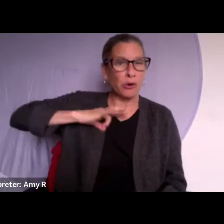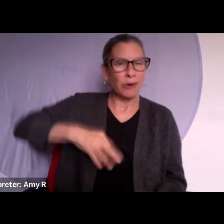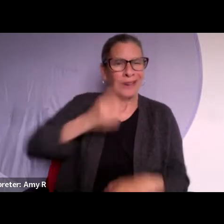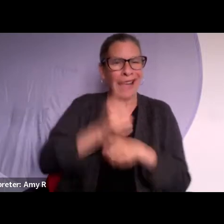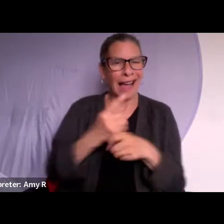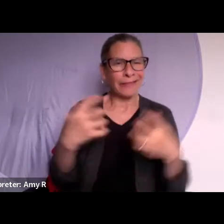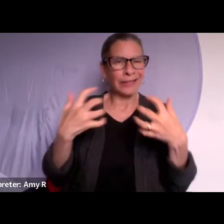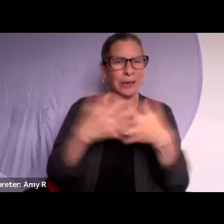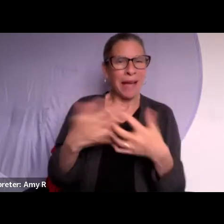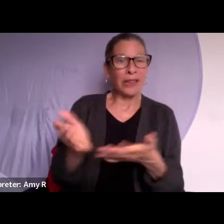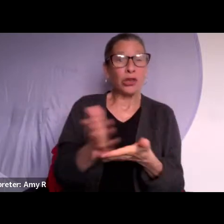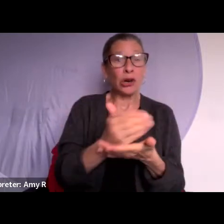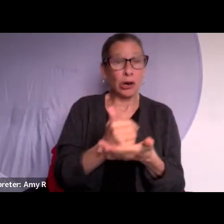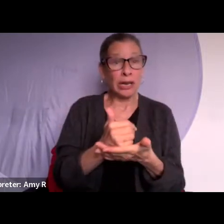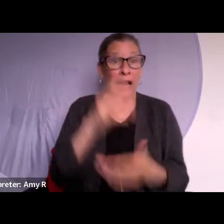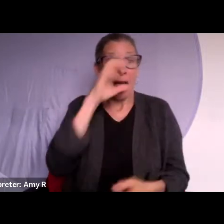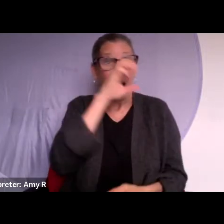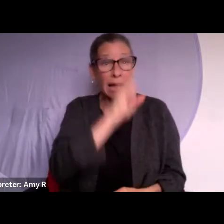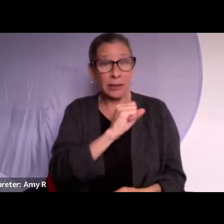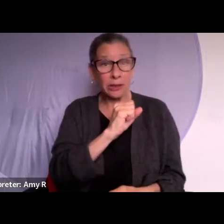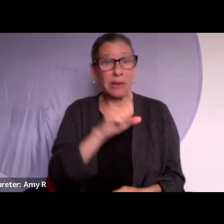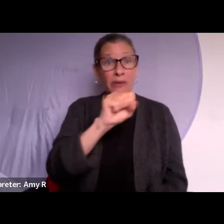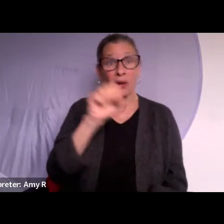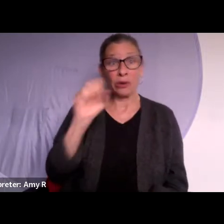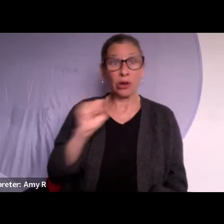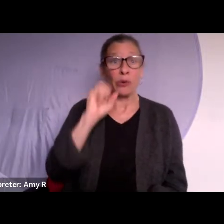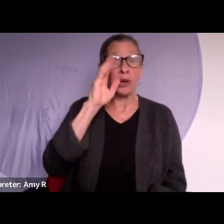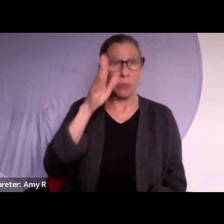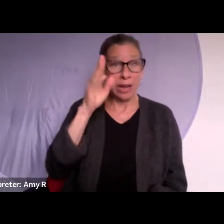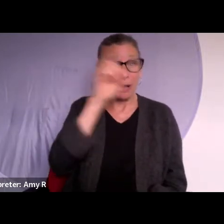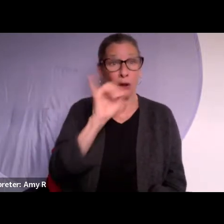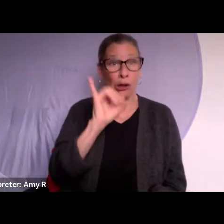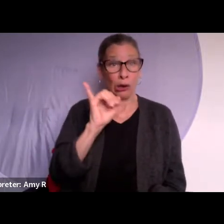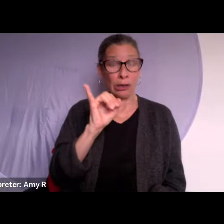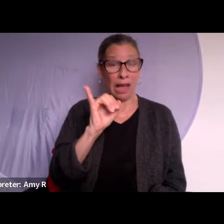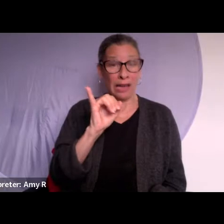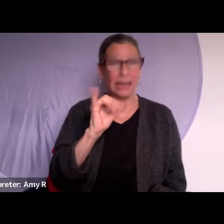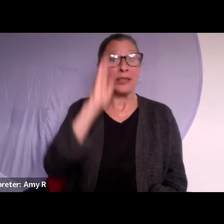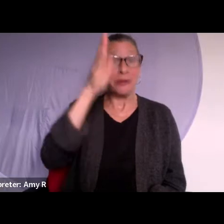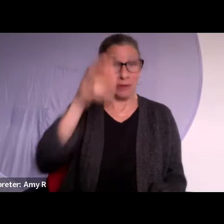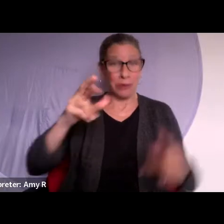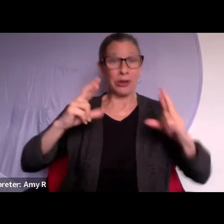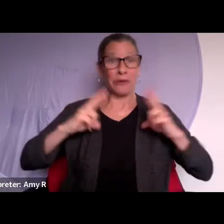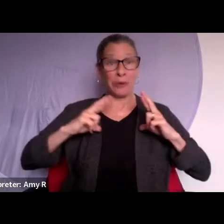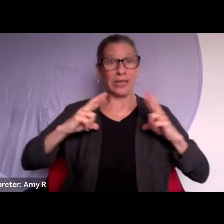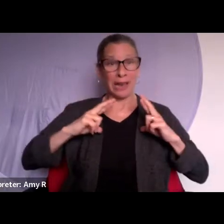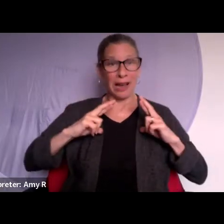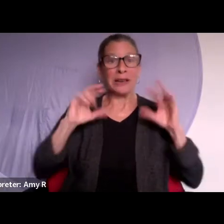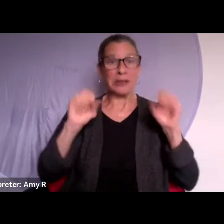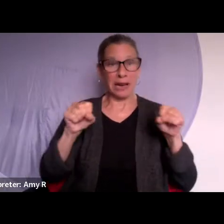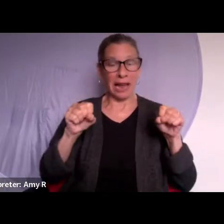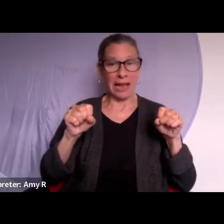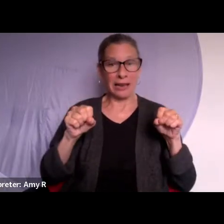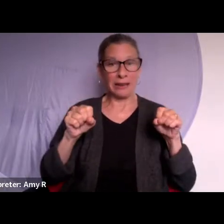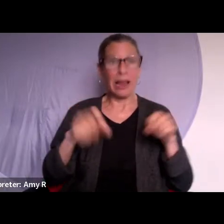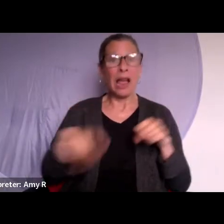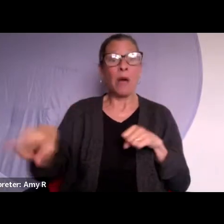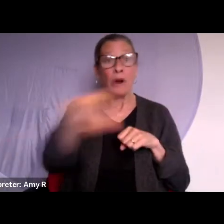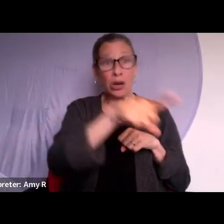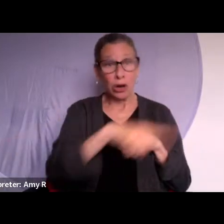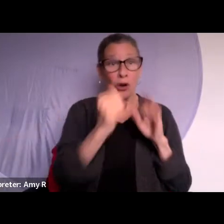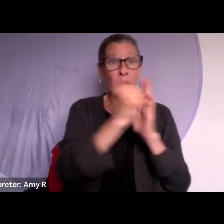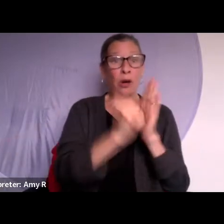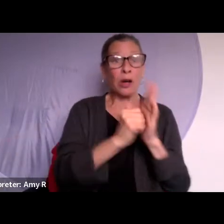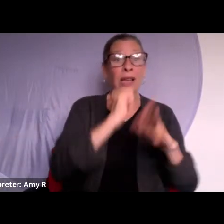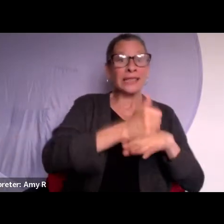earnings, and you can get an estimate of what your Social Security benefit ought to be when you retire. And after you do it, get